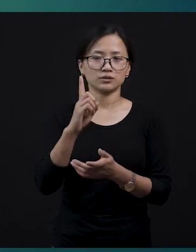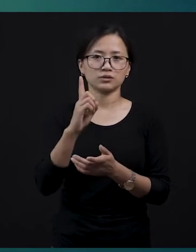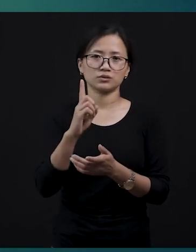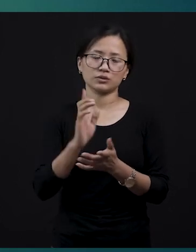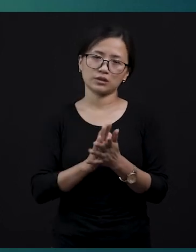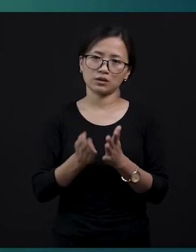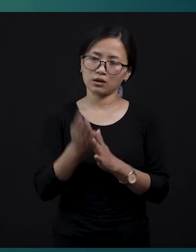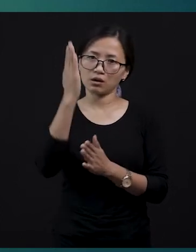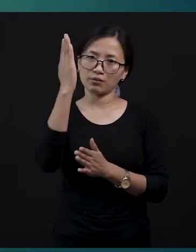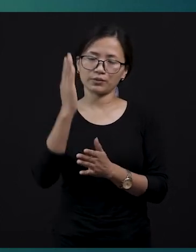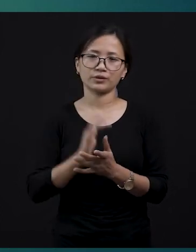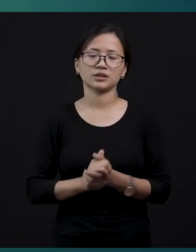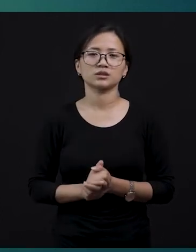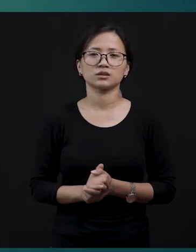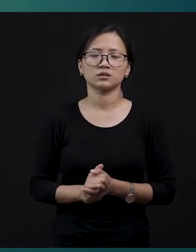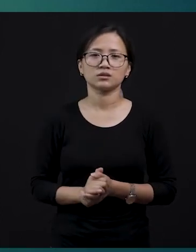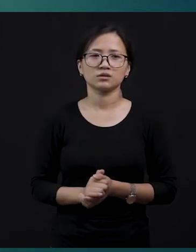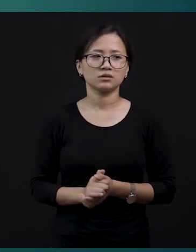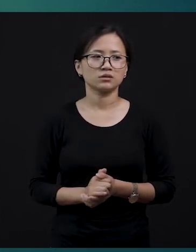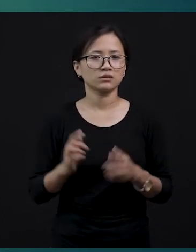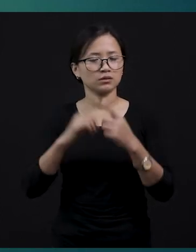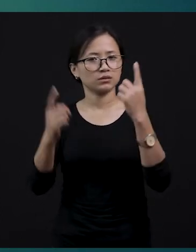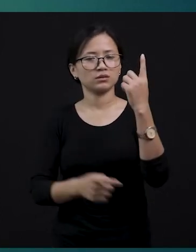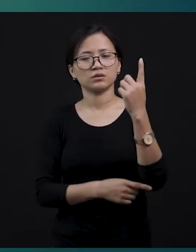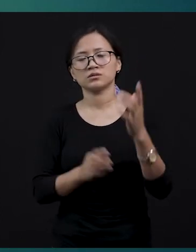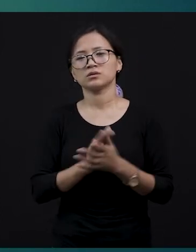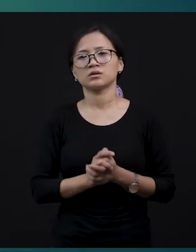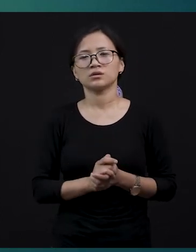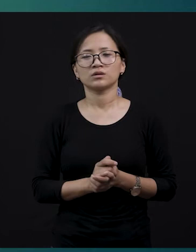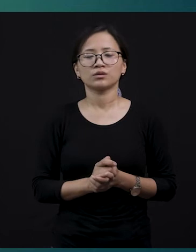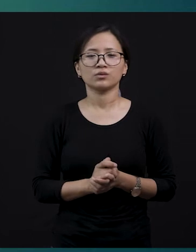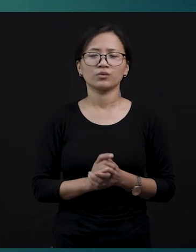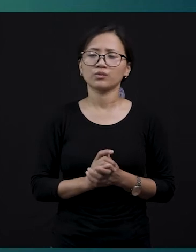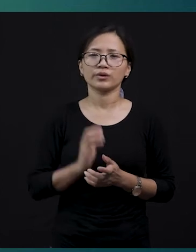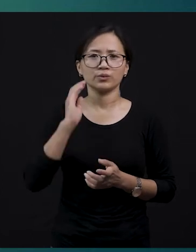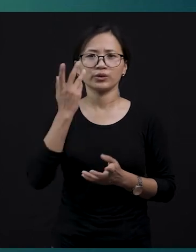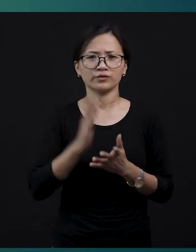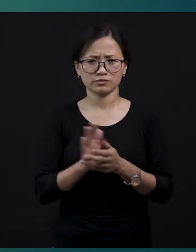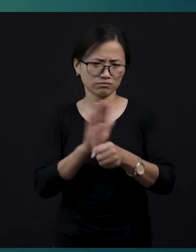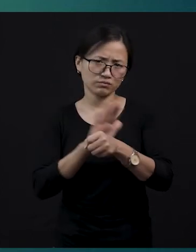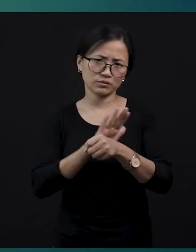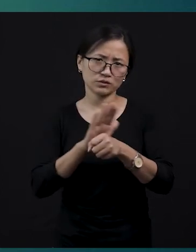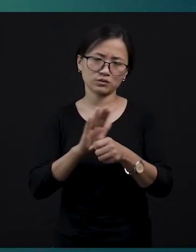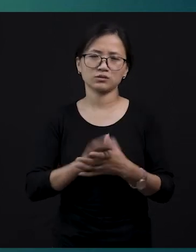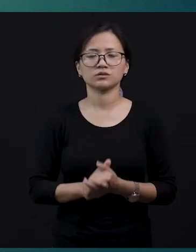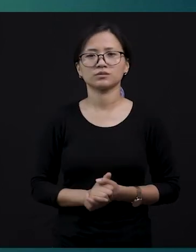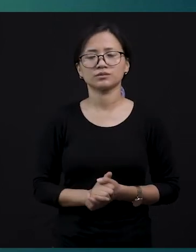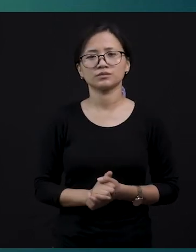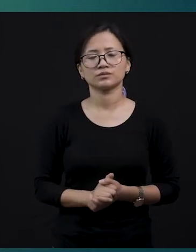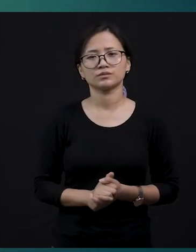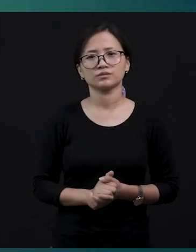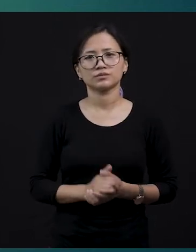it straight, okay? And the end of the tail will rattle whenever it's disturbed. Nobody wants to be disturbed,